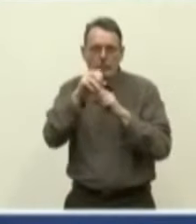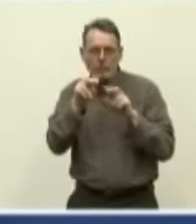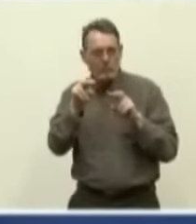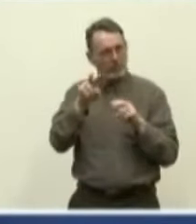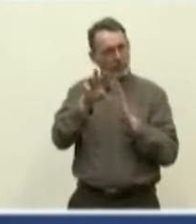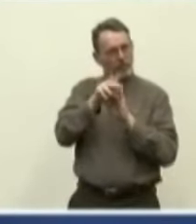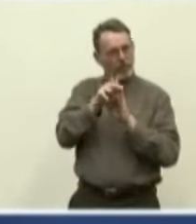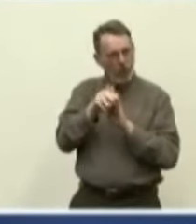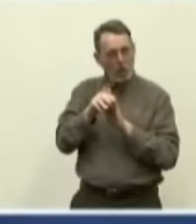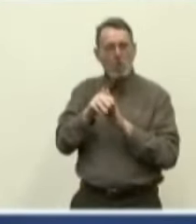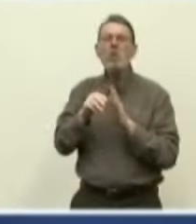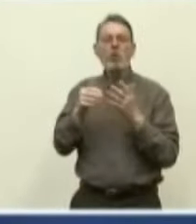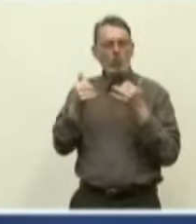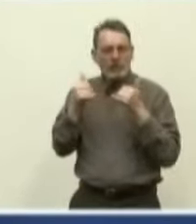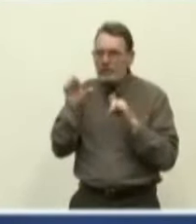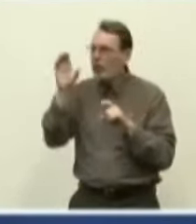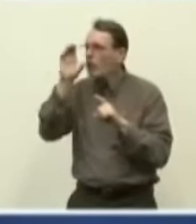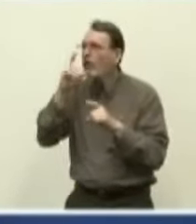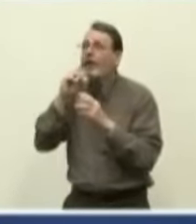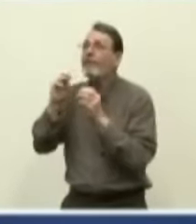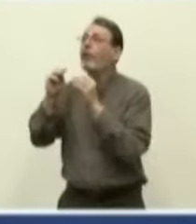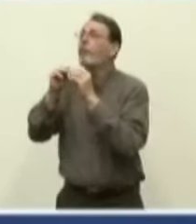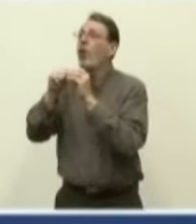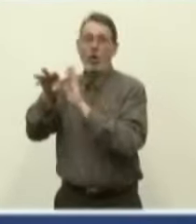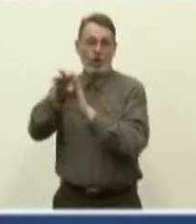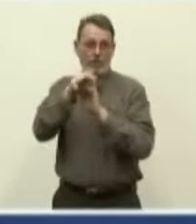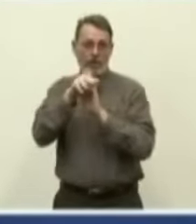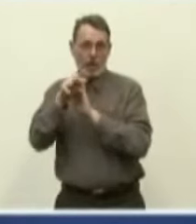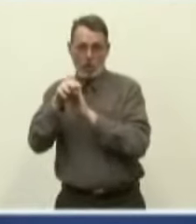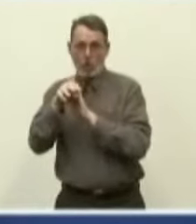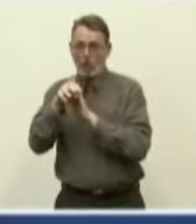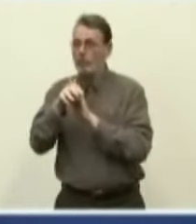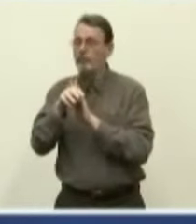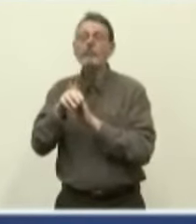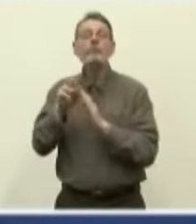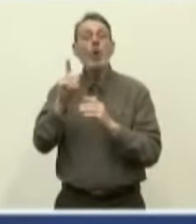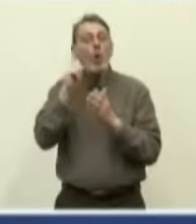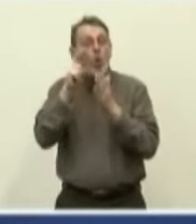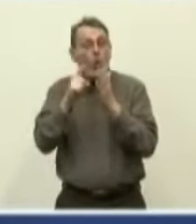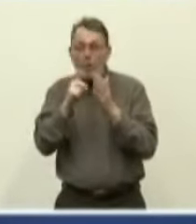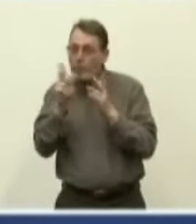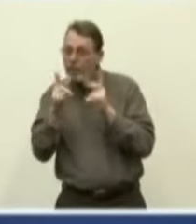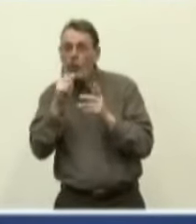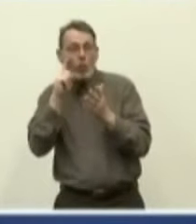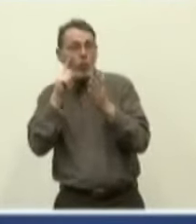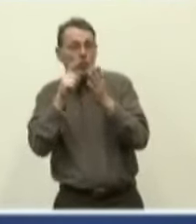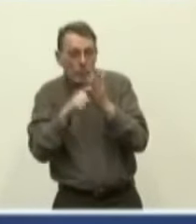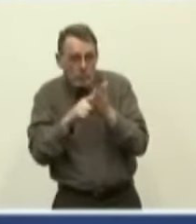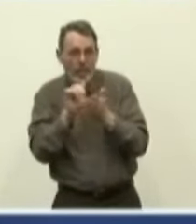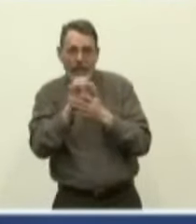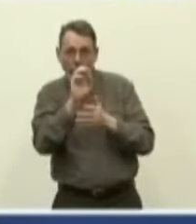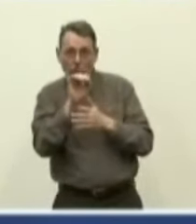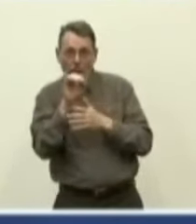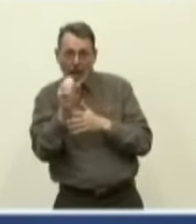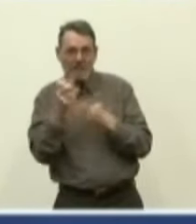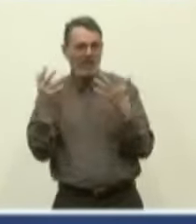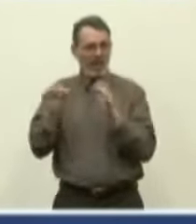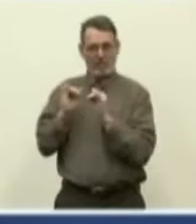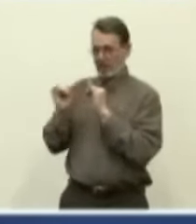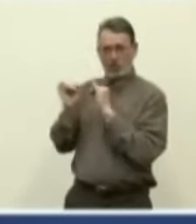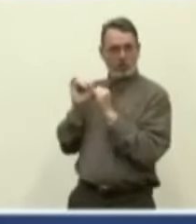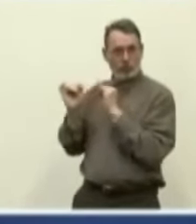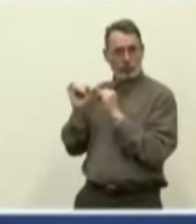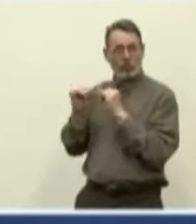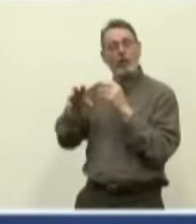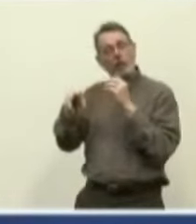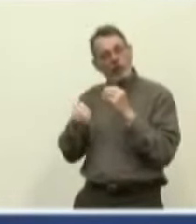Additional video is still being sought by investigators. Witnesses to the officer-involved shooting incident have been interviewed, and